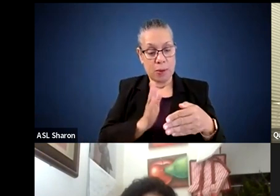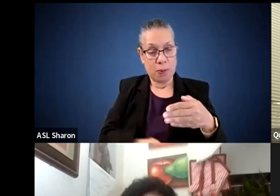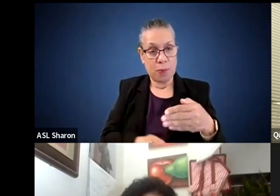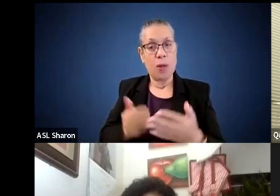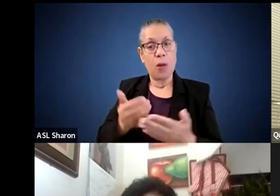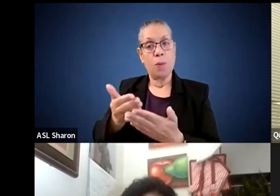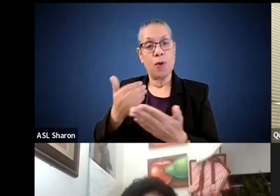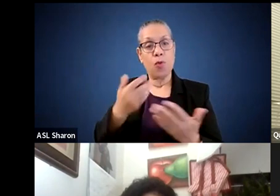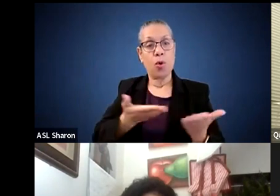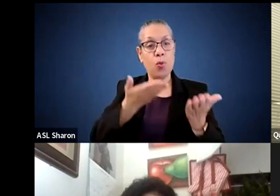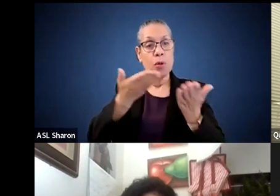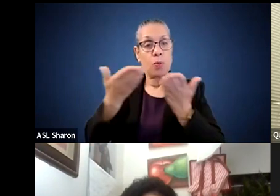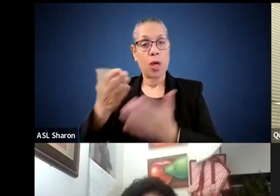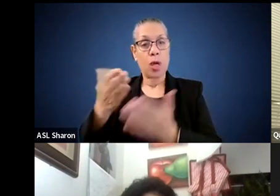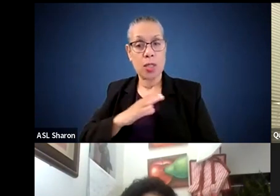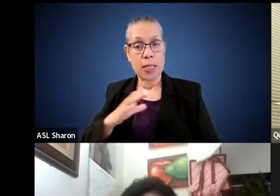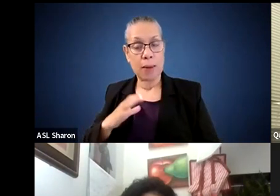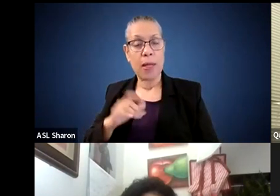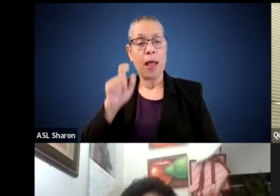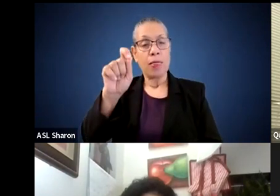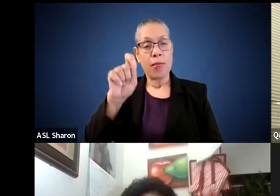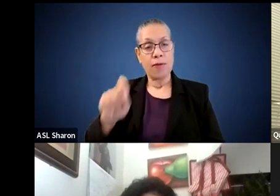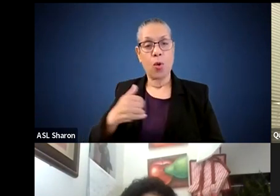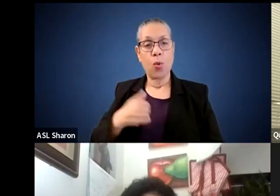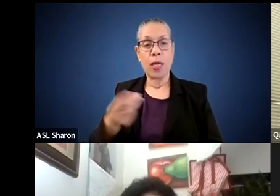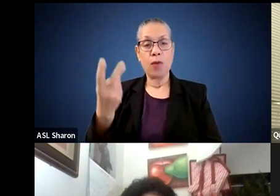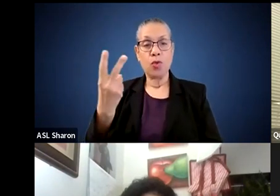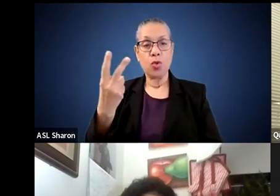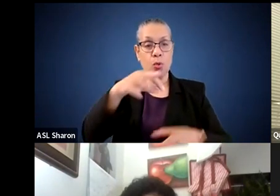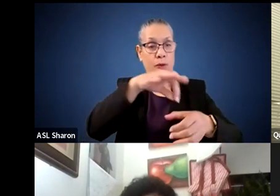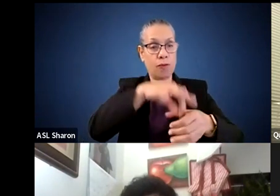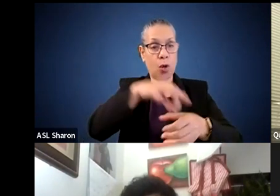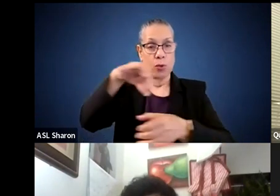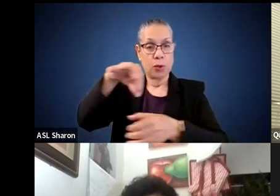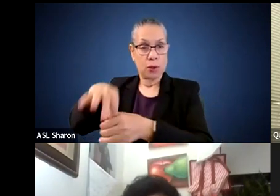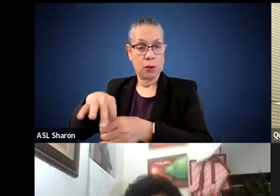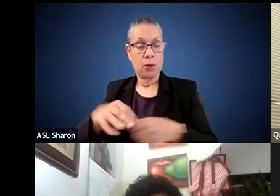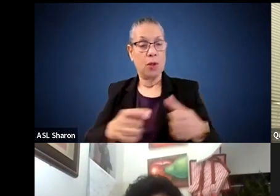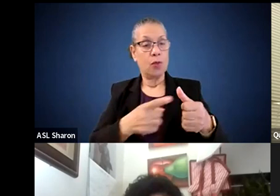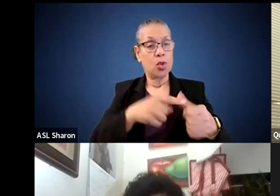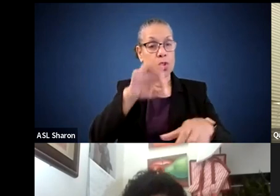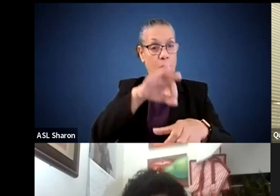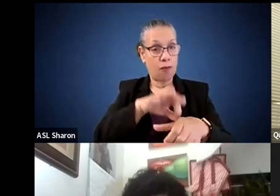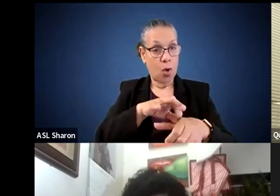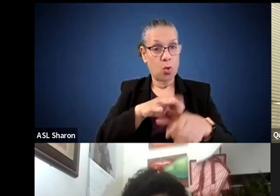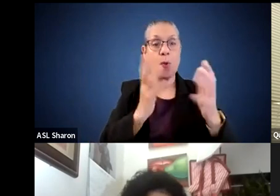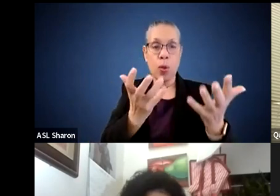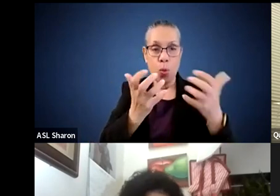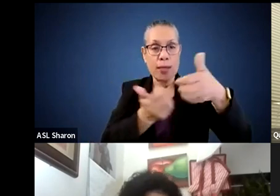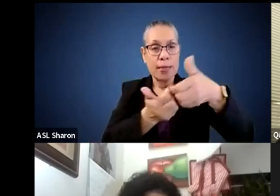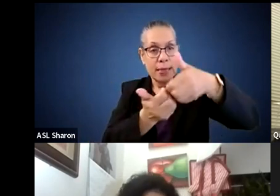be brought forth to the committee therefore we will take two votes on the grants first a vote to separate the grants